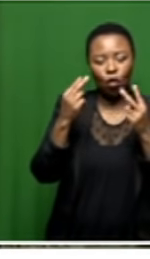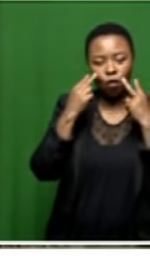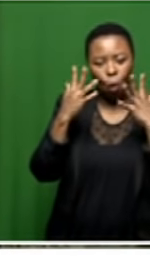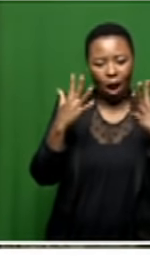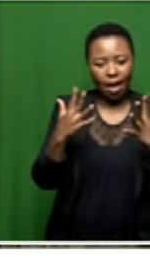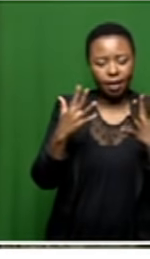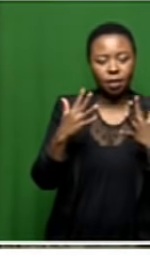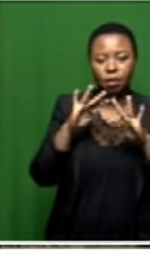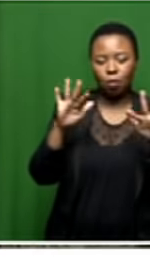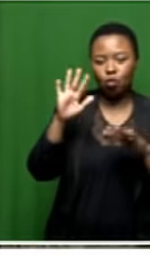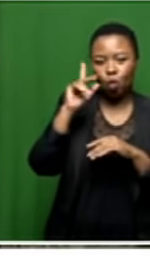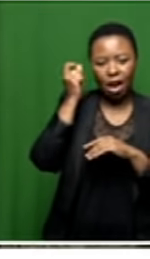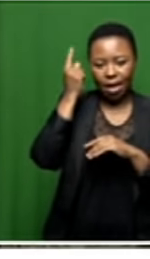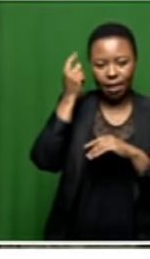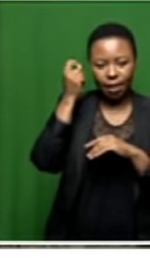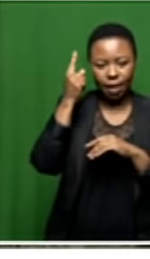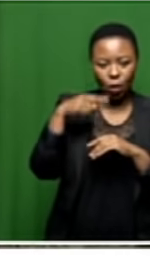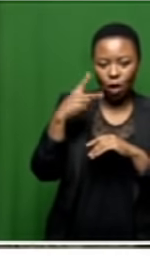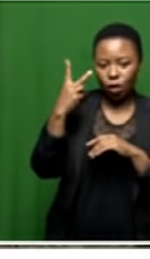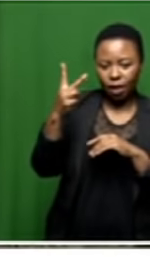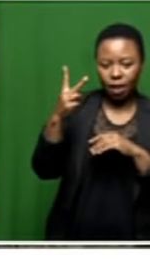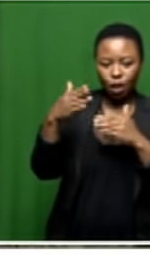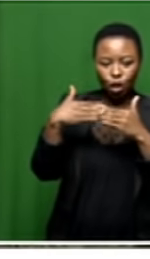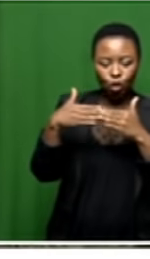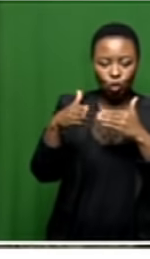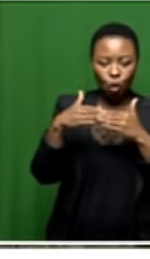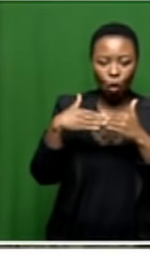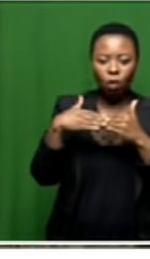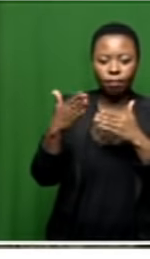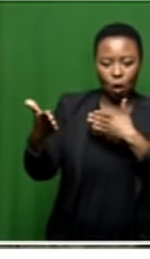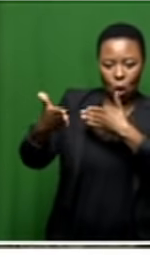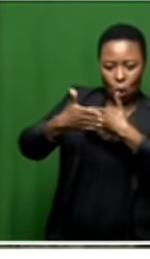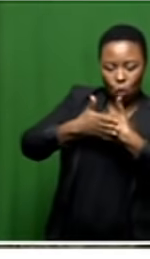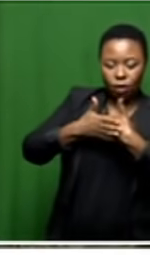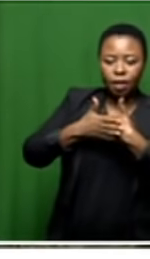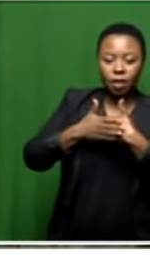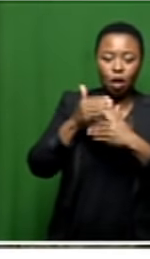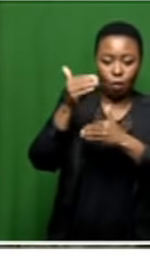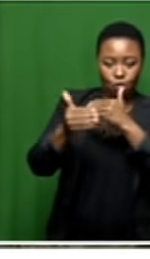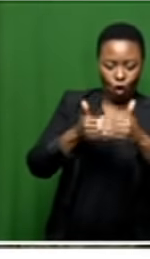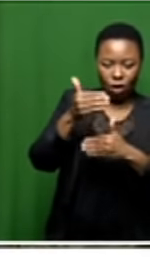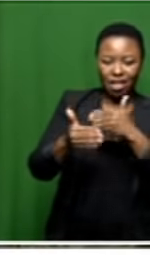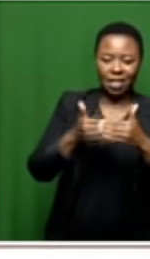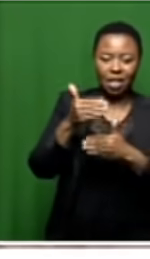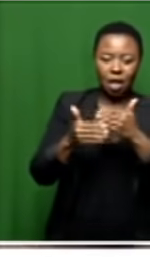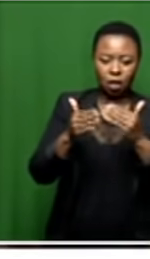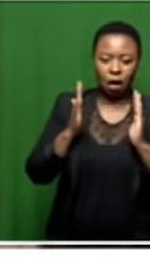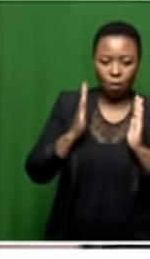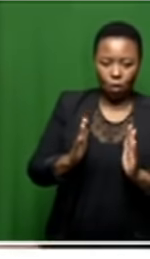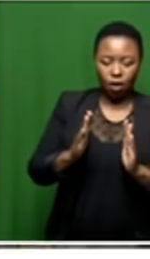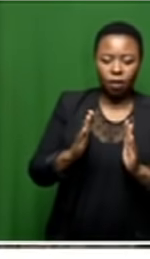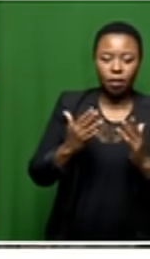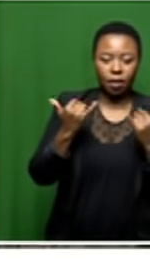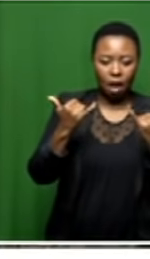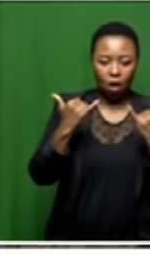may not understand. So as you can see there, the doors of the cathedral closing for that process, and then only the body will lie in state